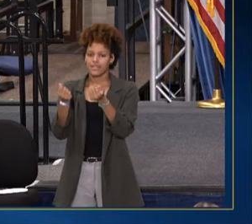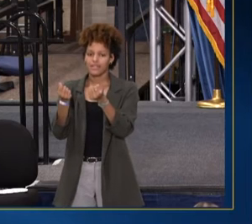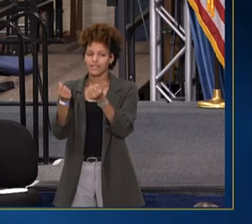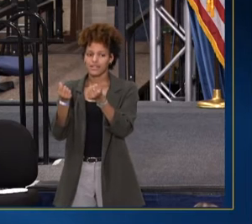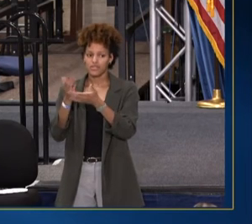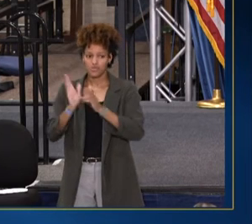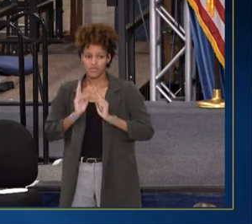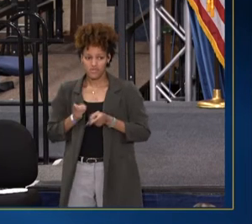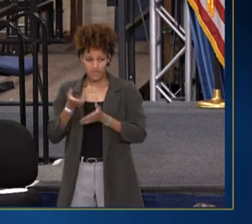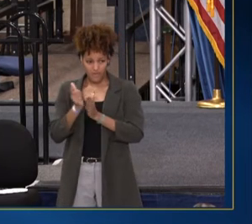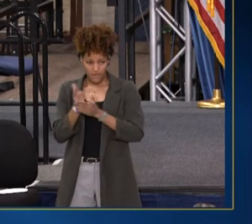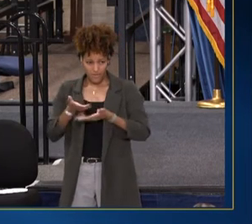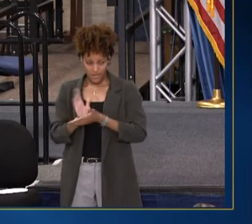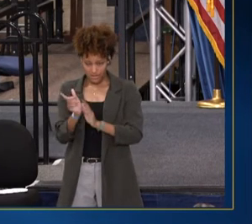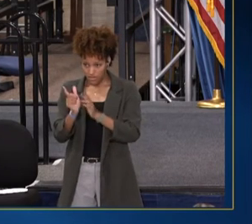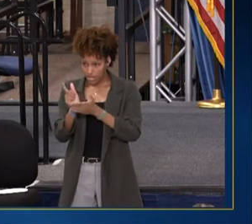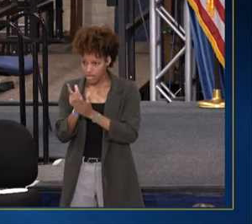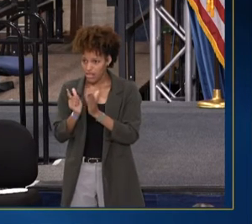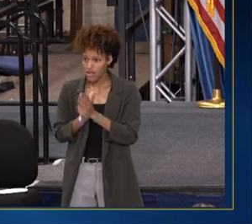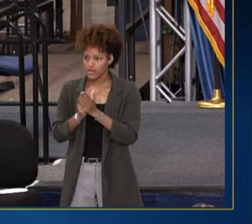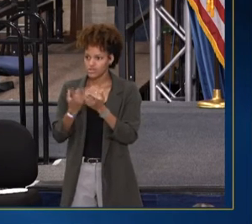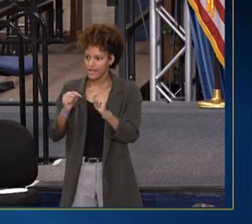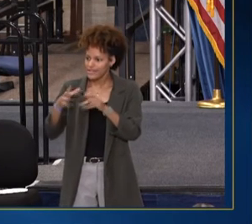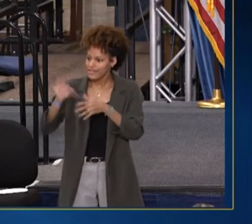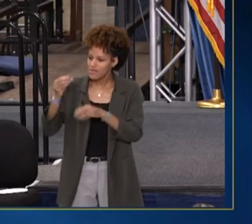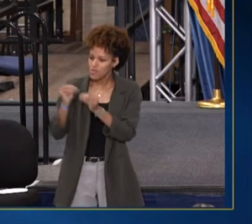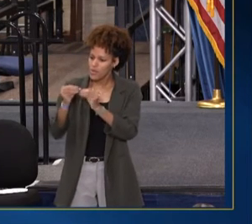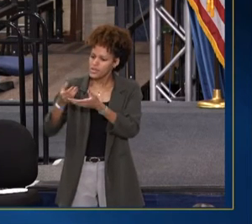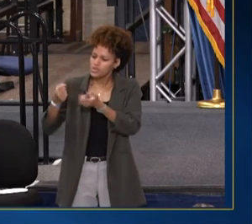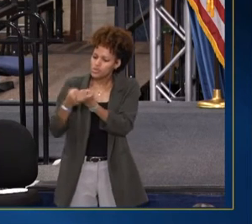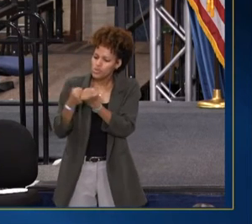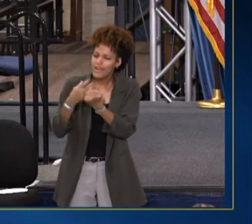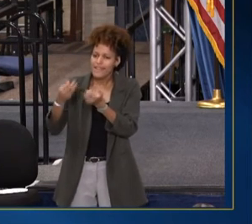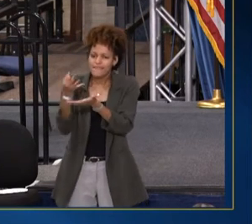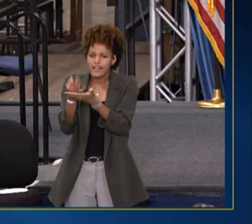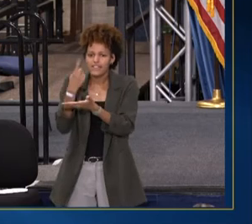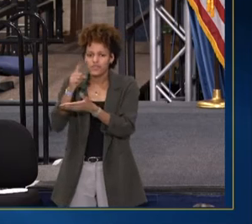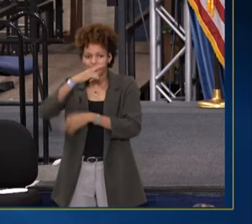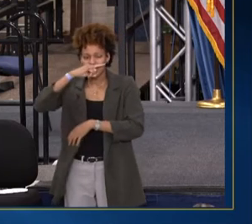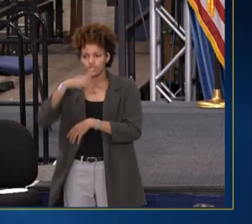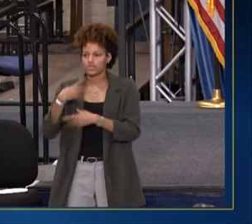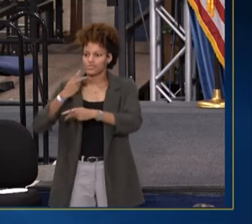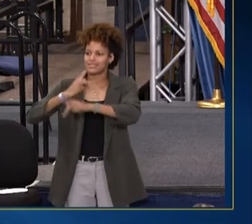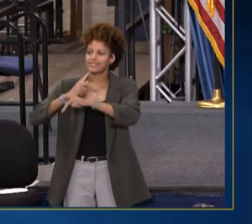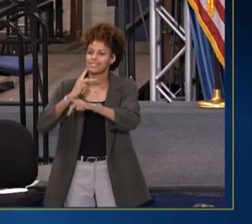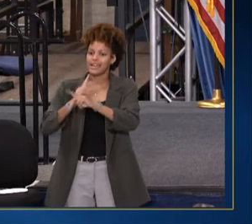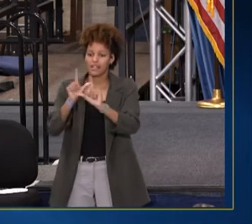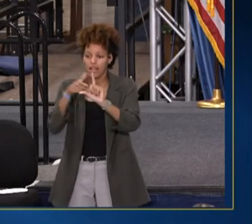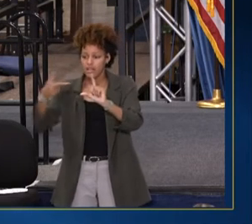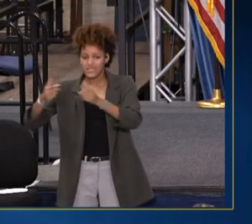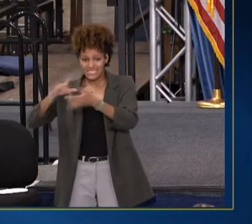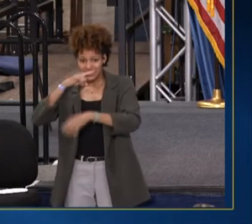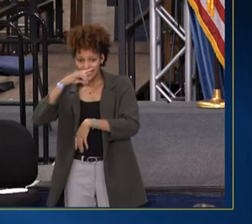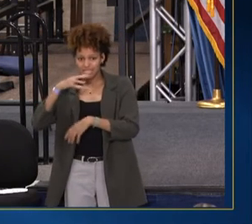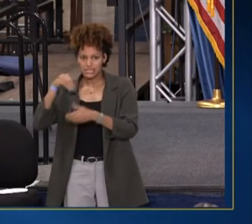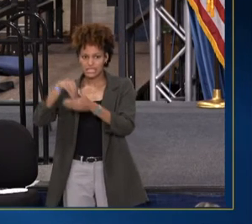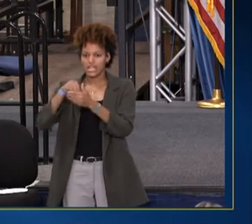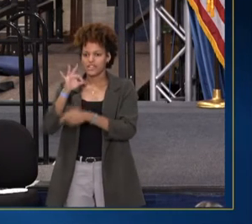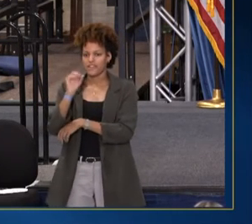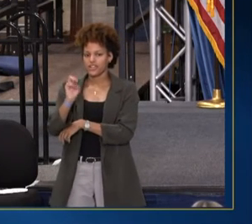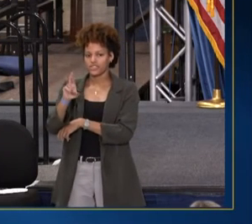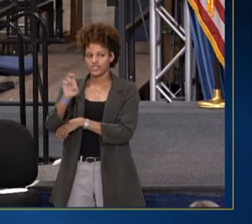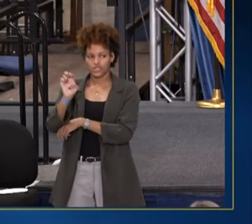supporting more funding to help support kids and their families, protect LGBTQI plus kids in foster care, and